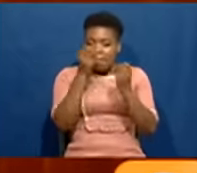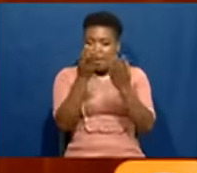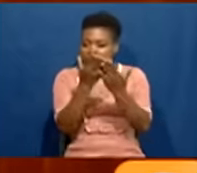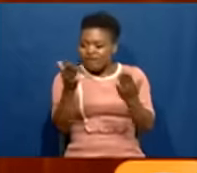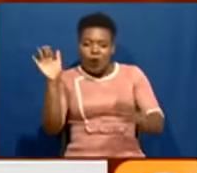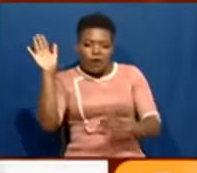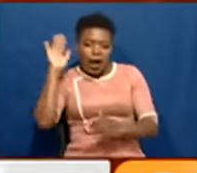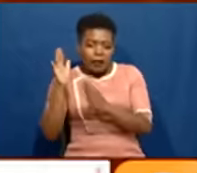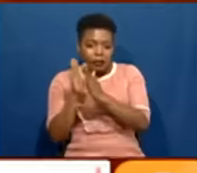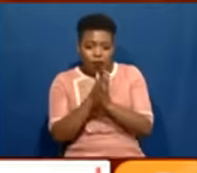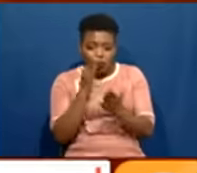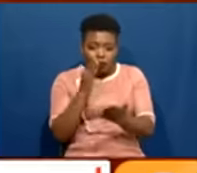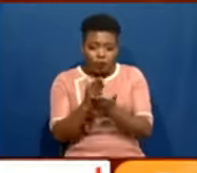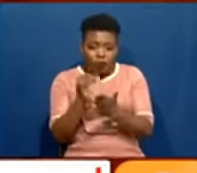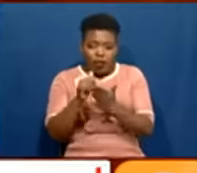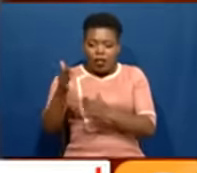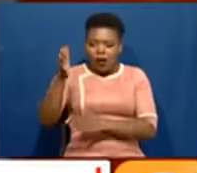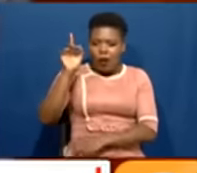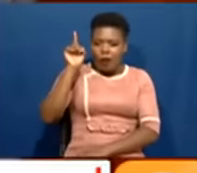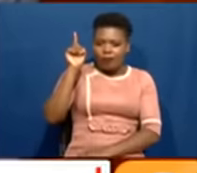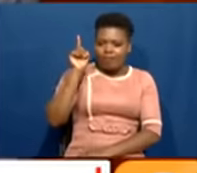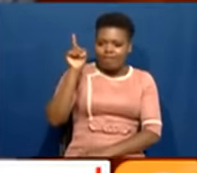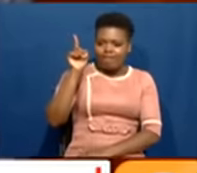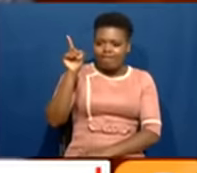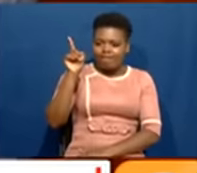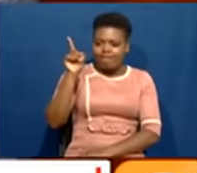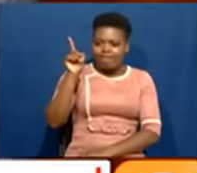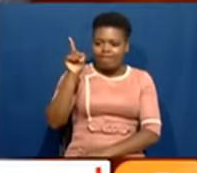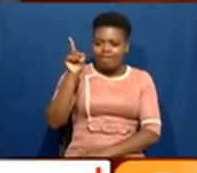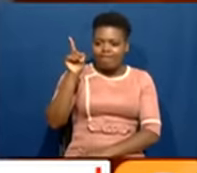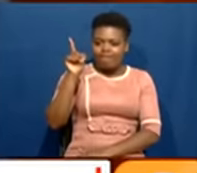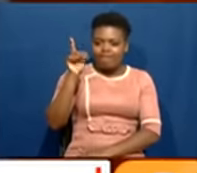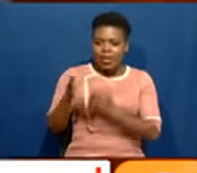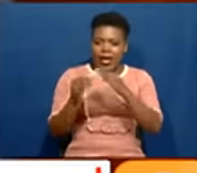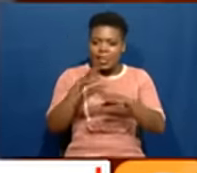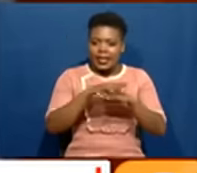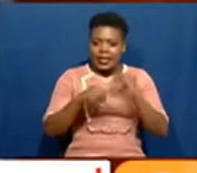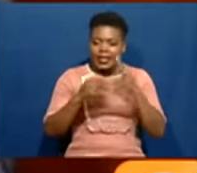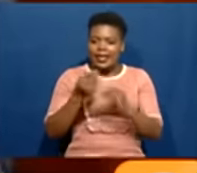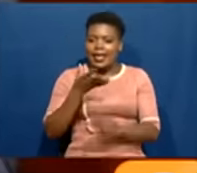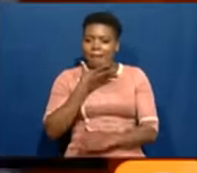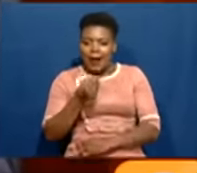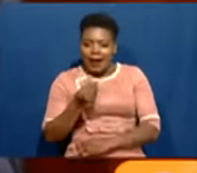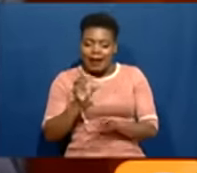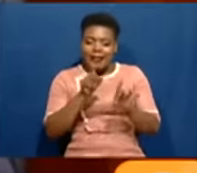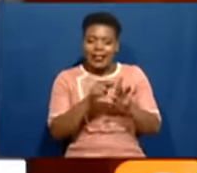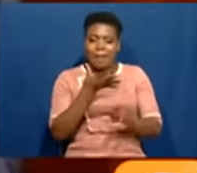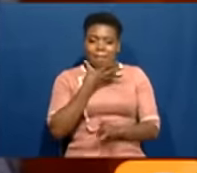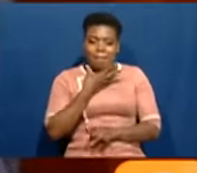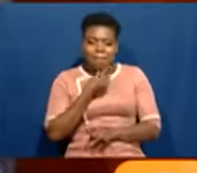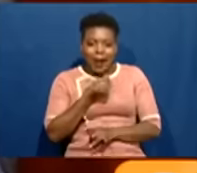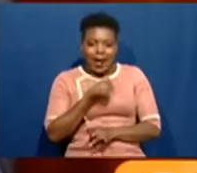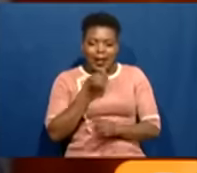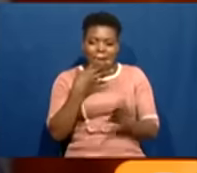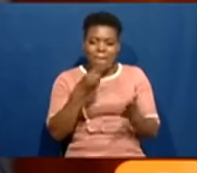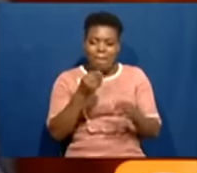heard that God made man, and man made